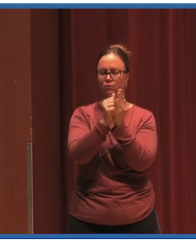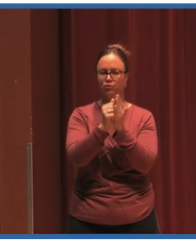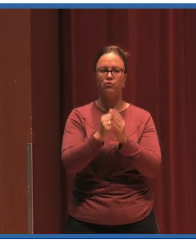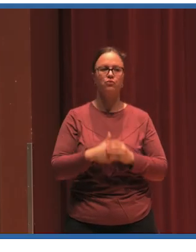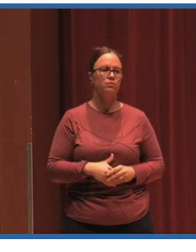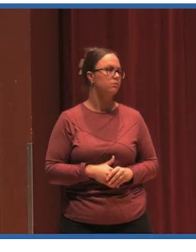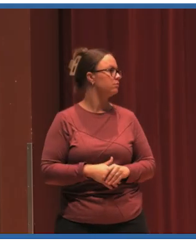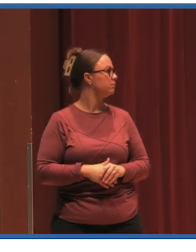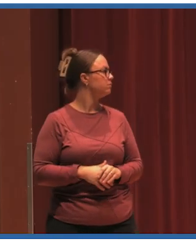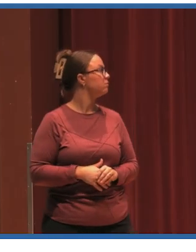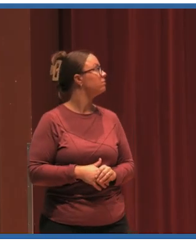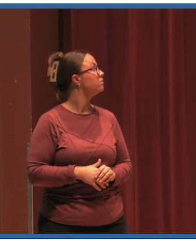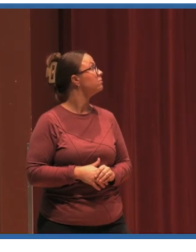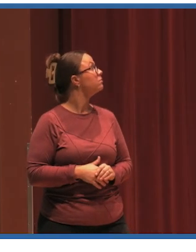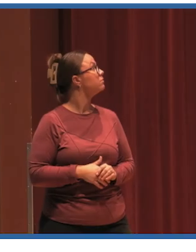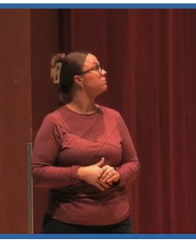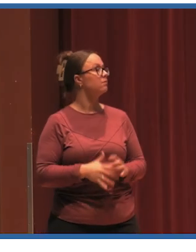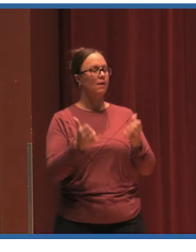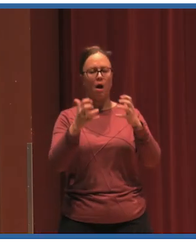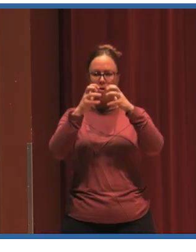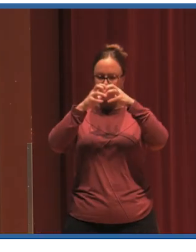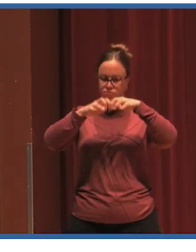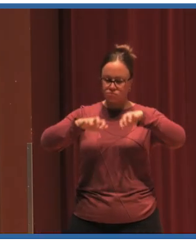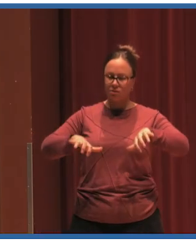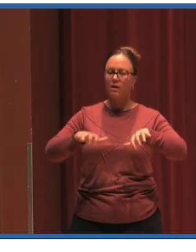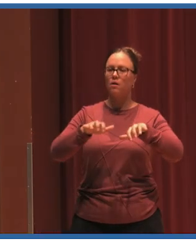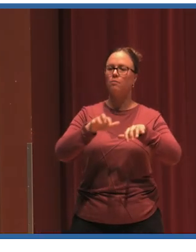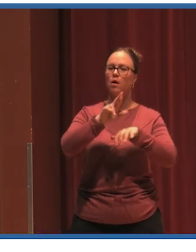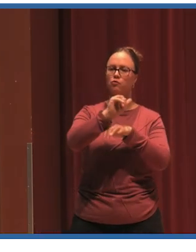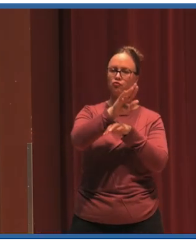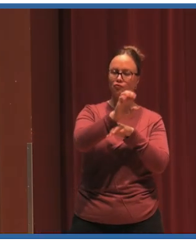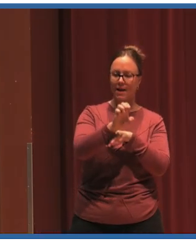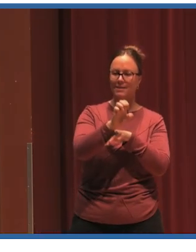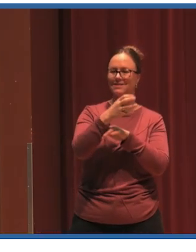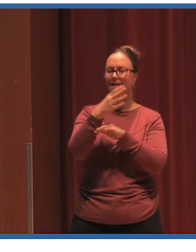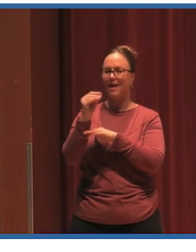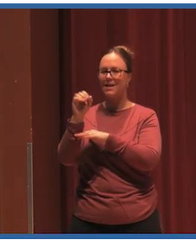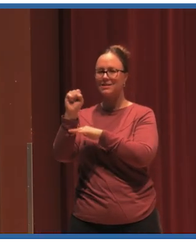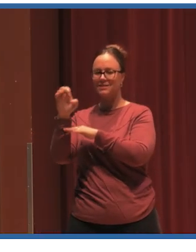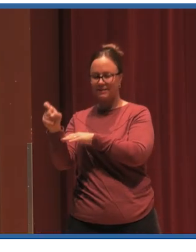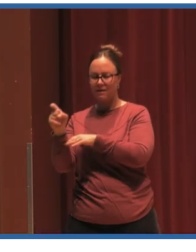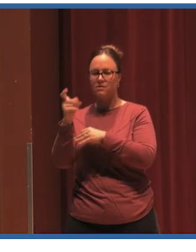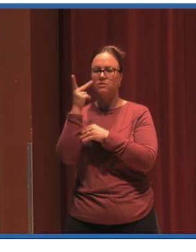And breaking this down by race, ethnicity, and sex, we also see